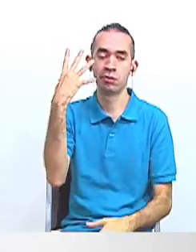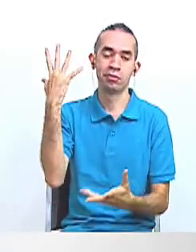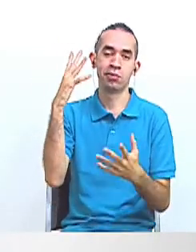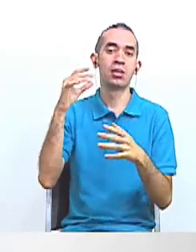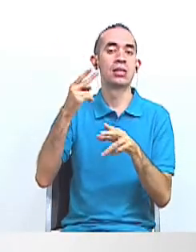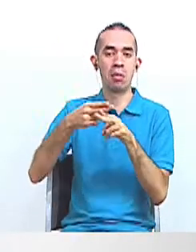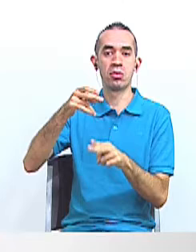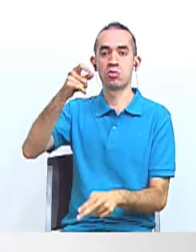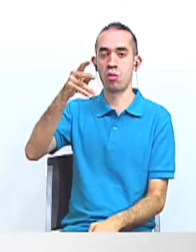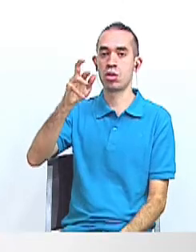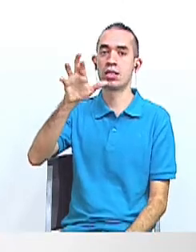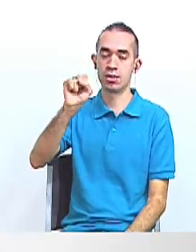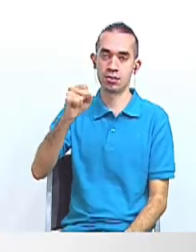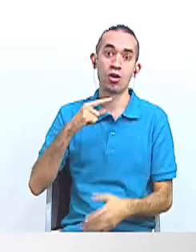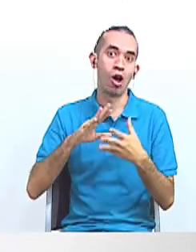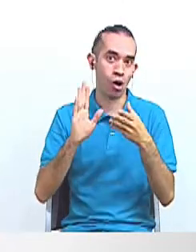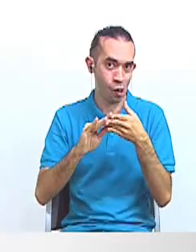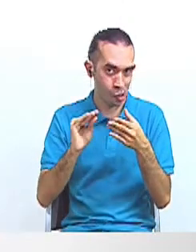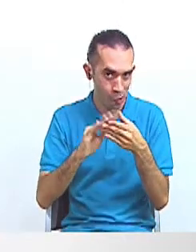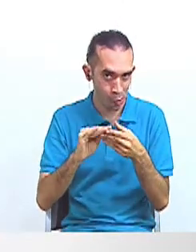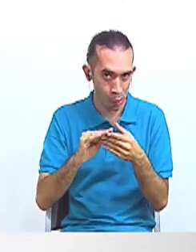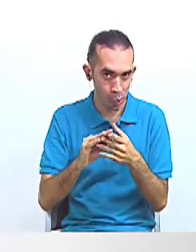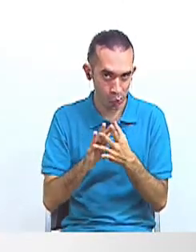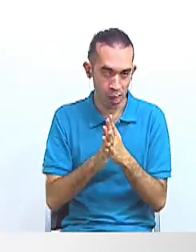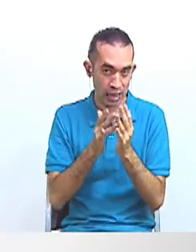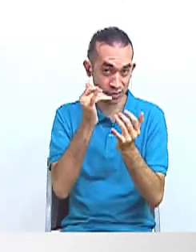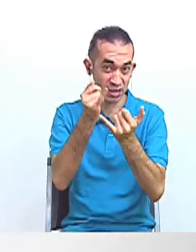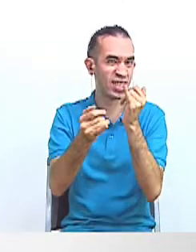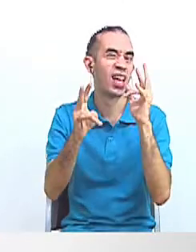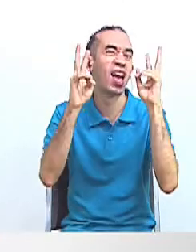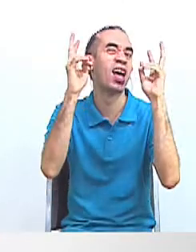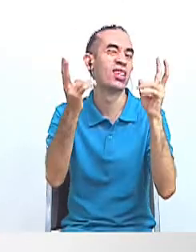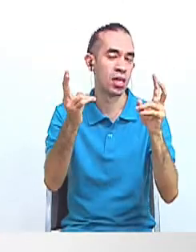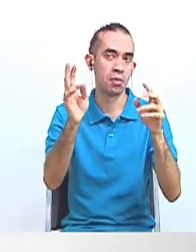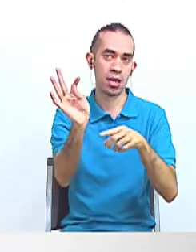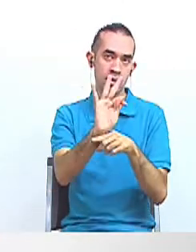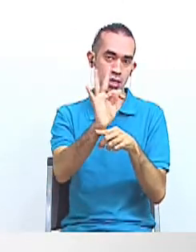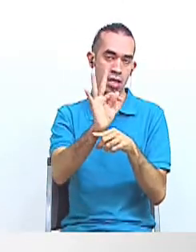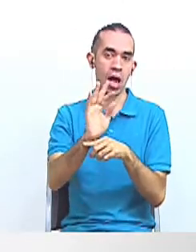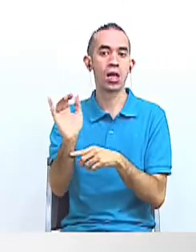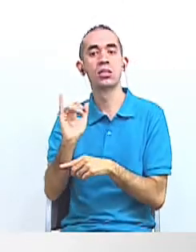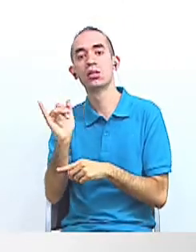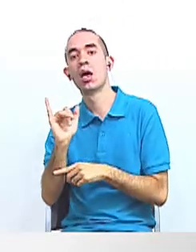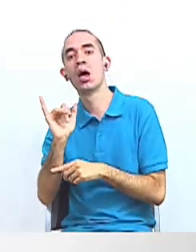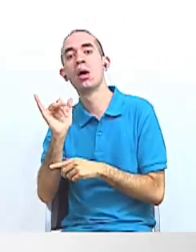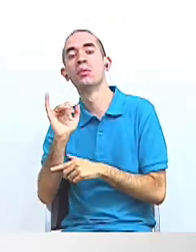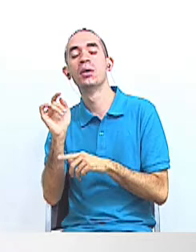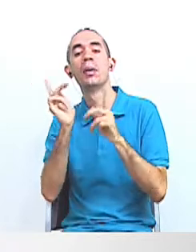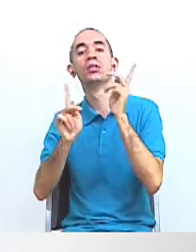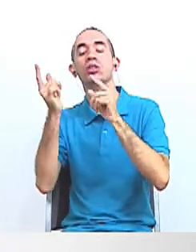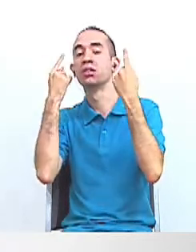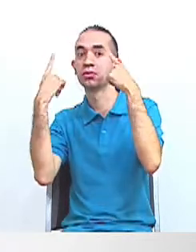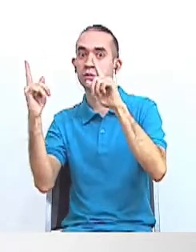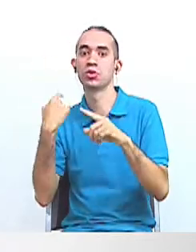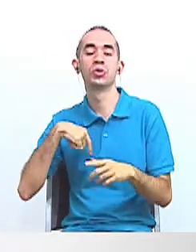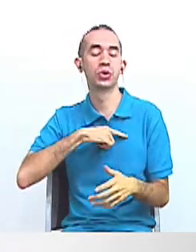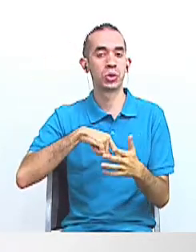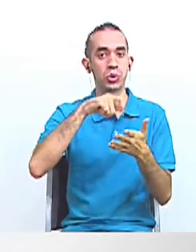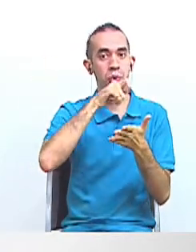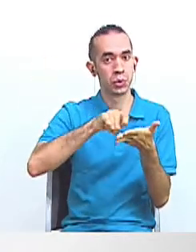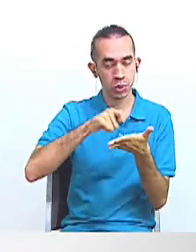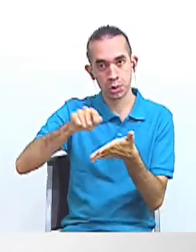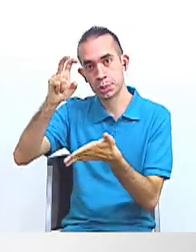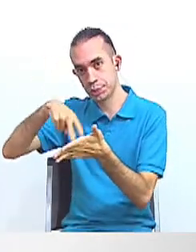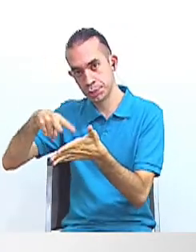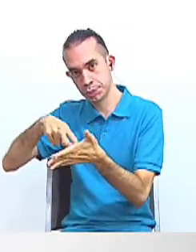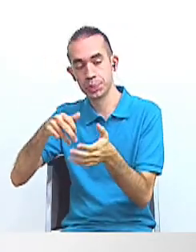shows, and basically about famous people. Today we're going to read and we're going to write as well,